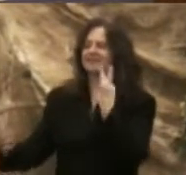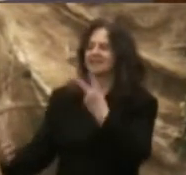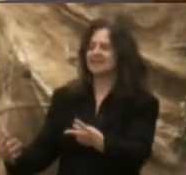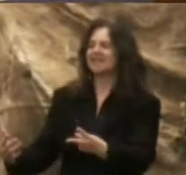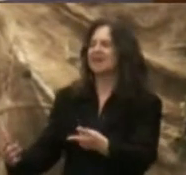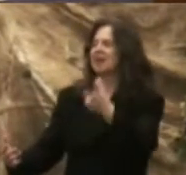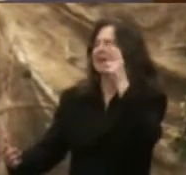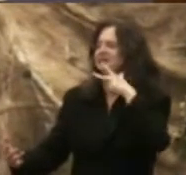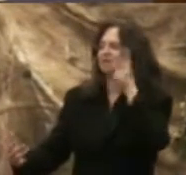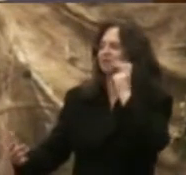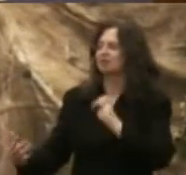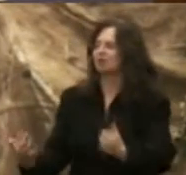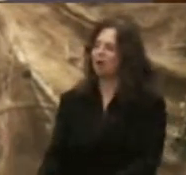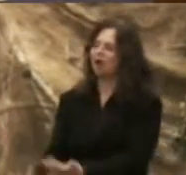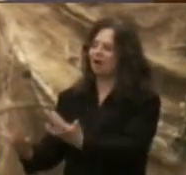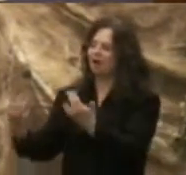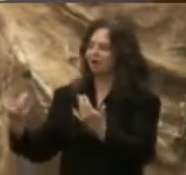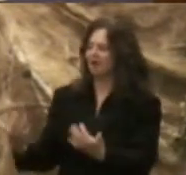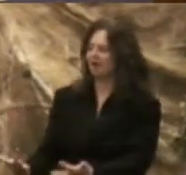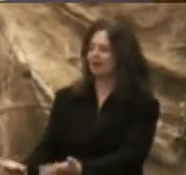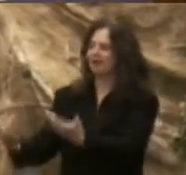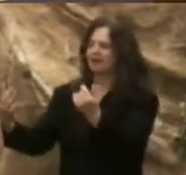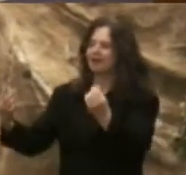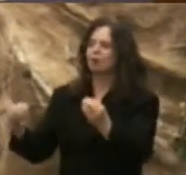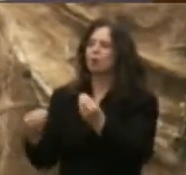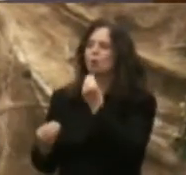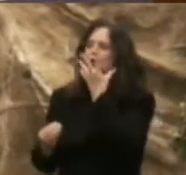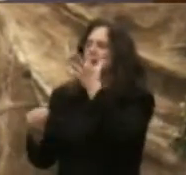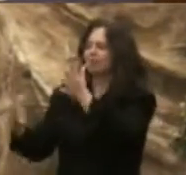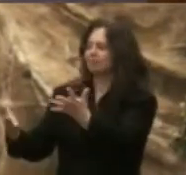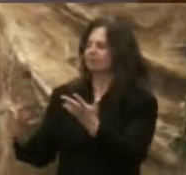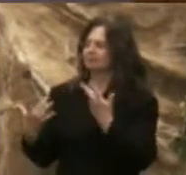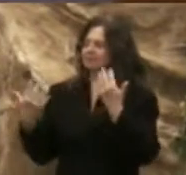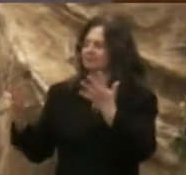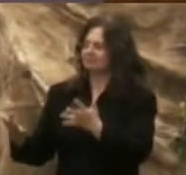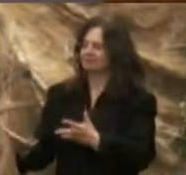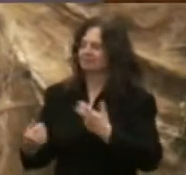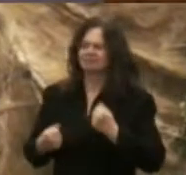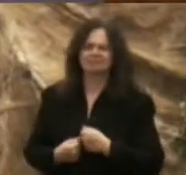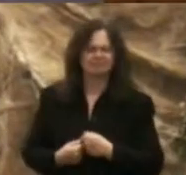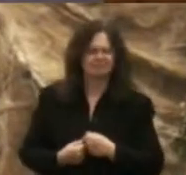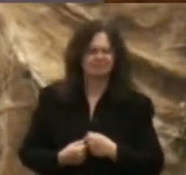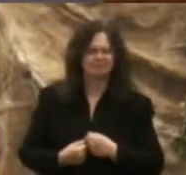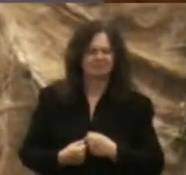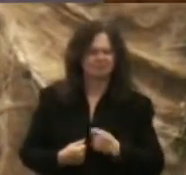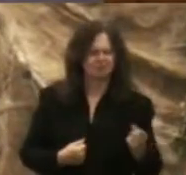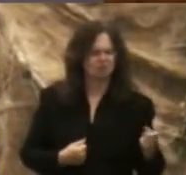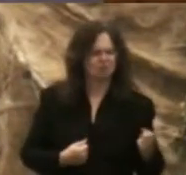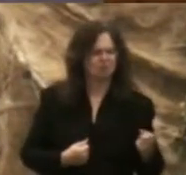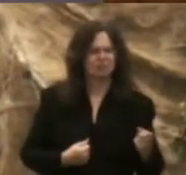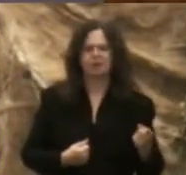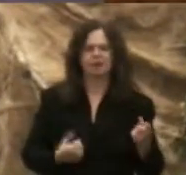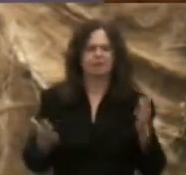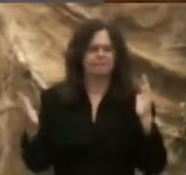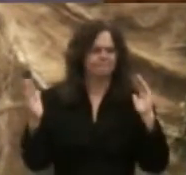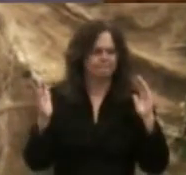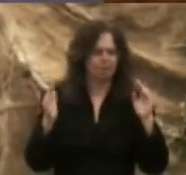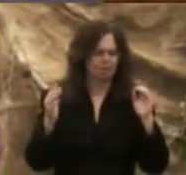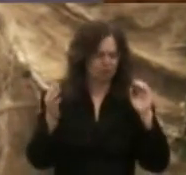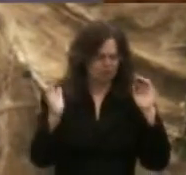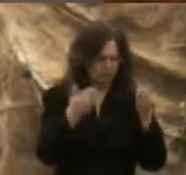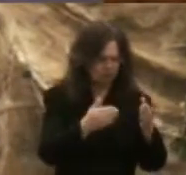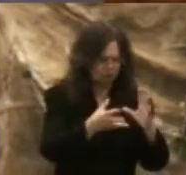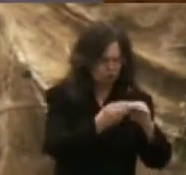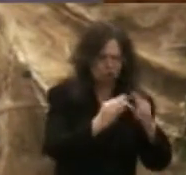of the light. I said, "How long do you think that pile is going to last you?" He